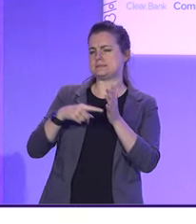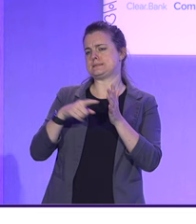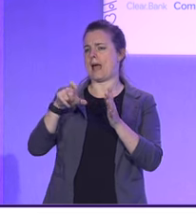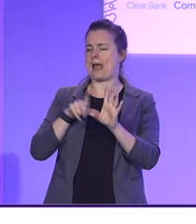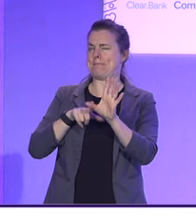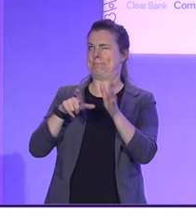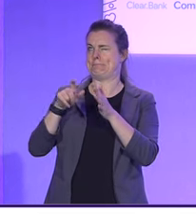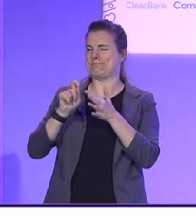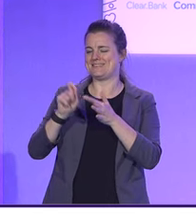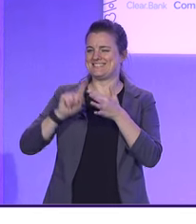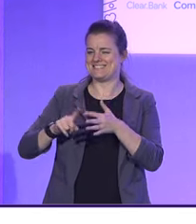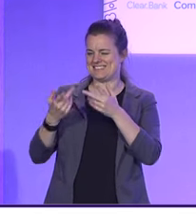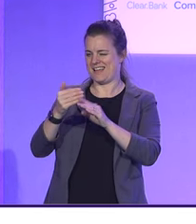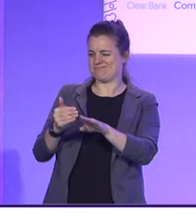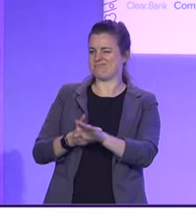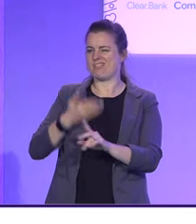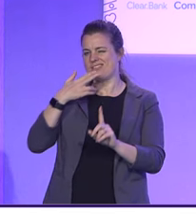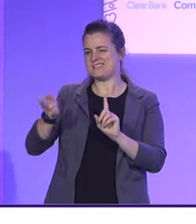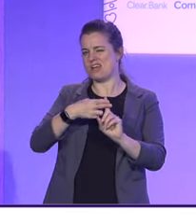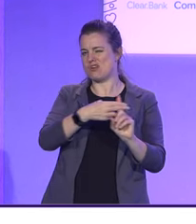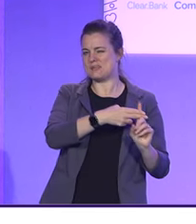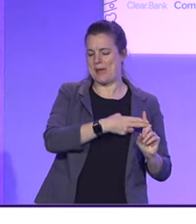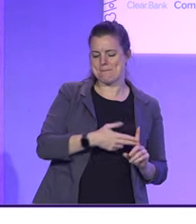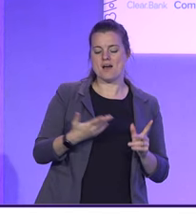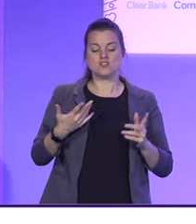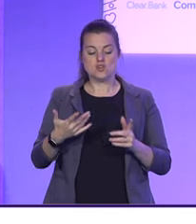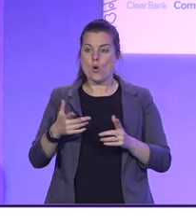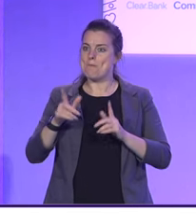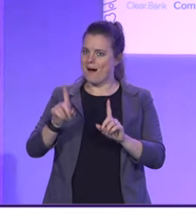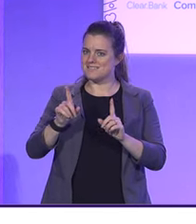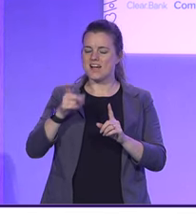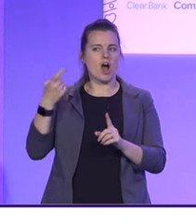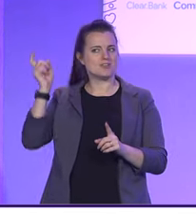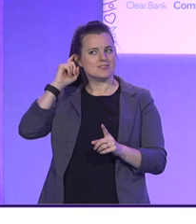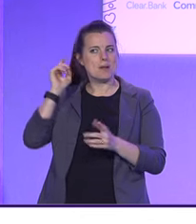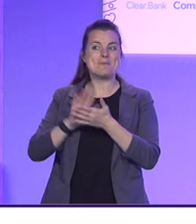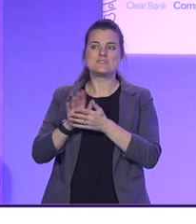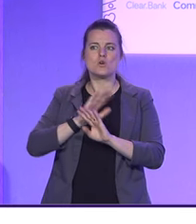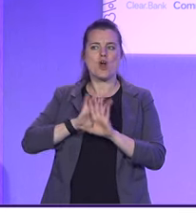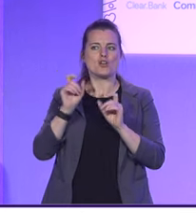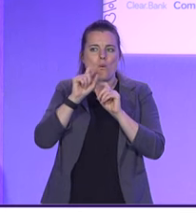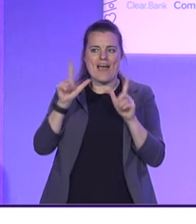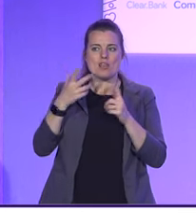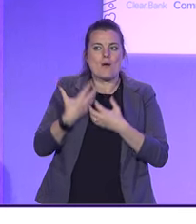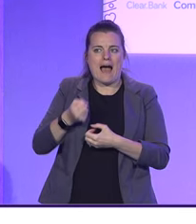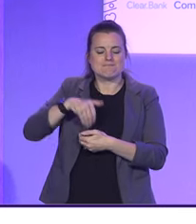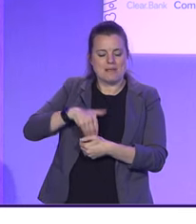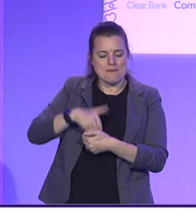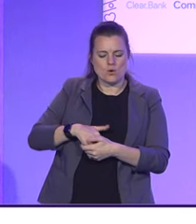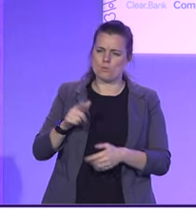of people, and they are not aware of having them. So why does it matter, as I said, that